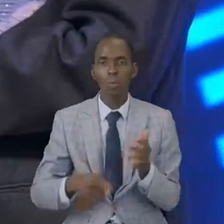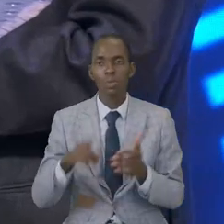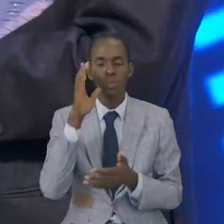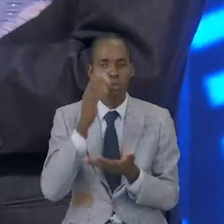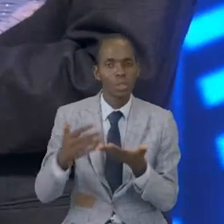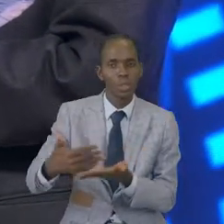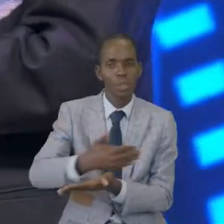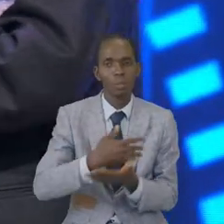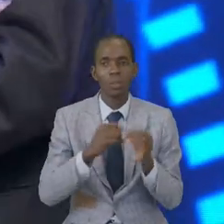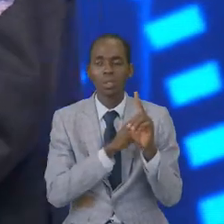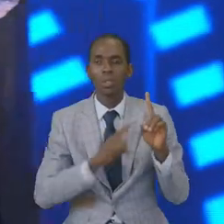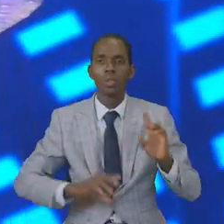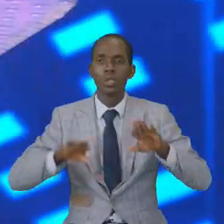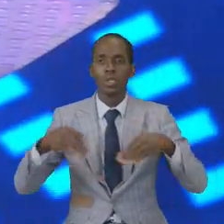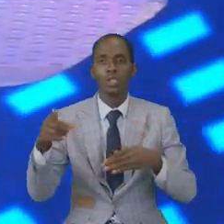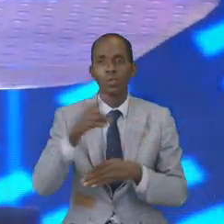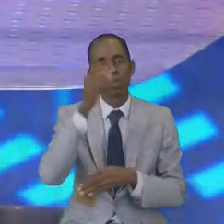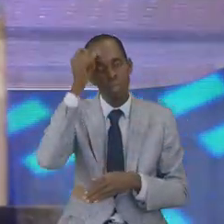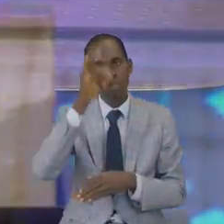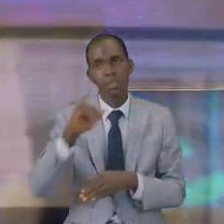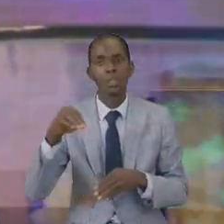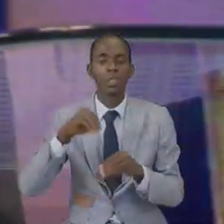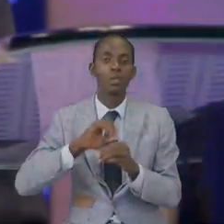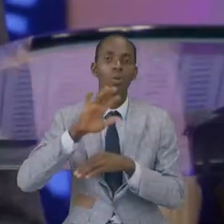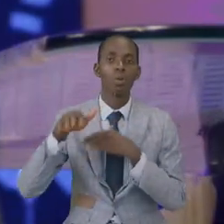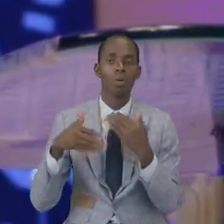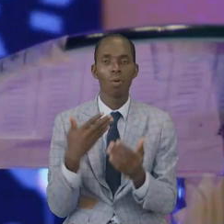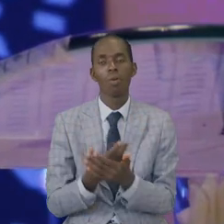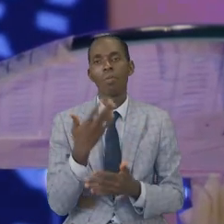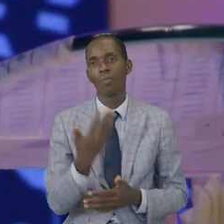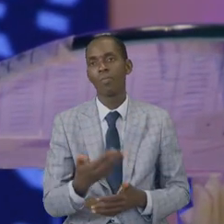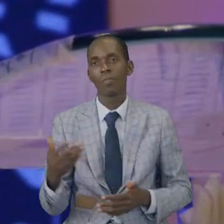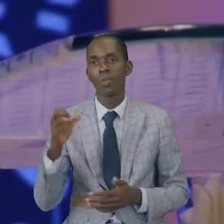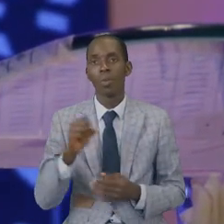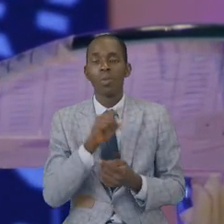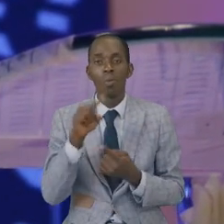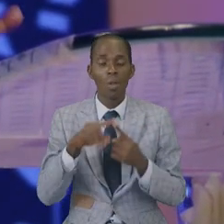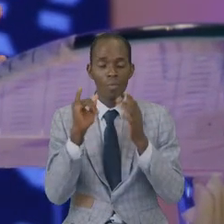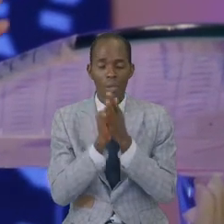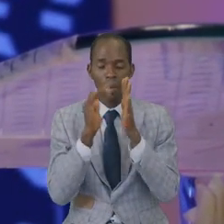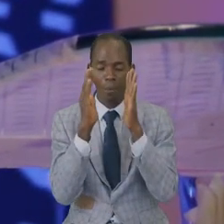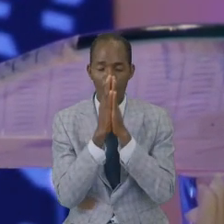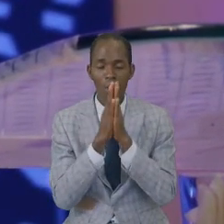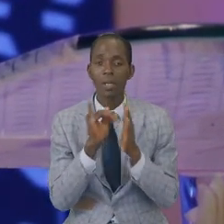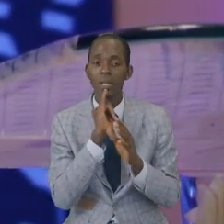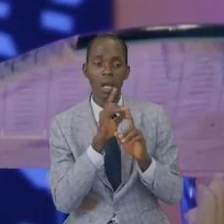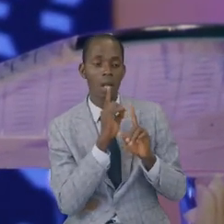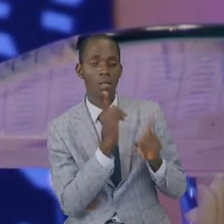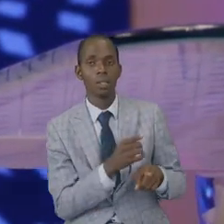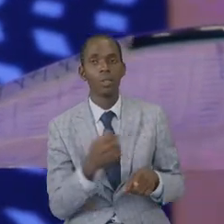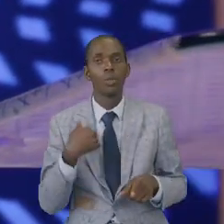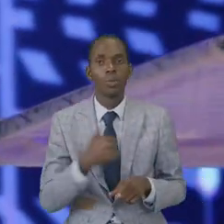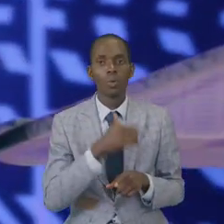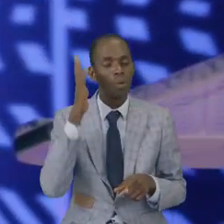The Lord give you understanding in all things. When that prayer is answered, we'll not